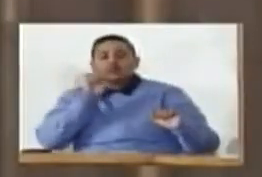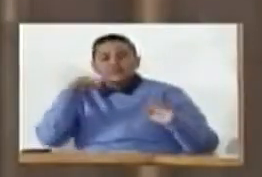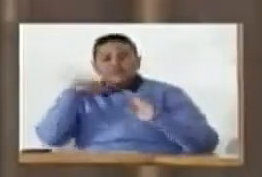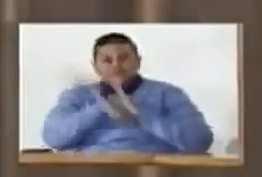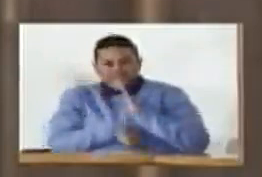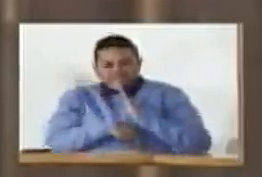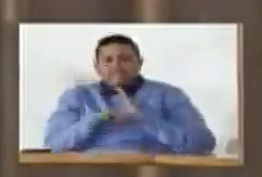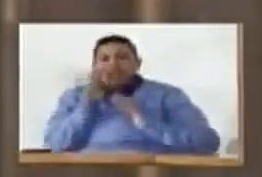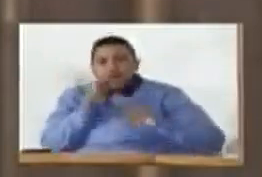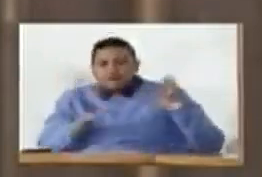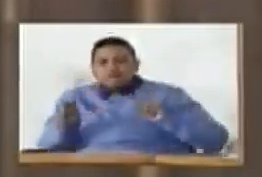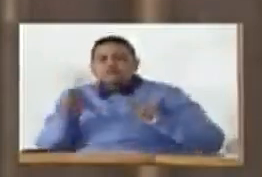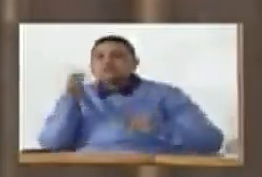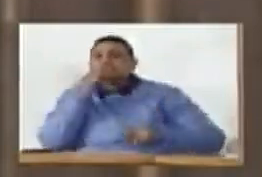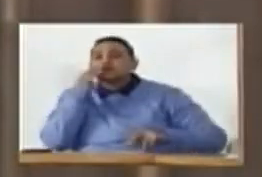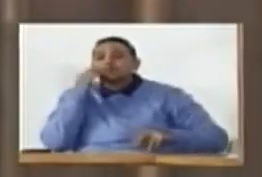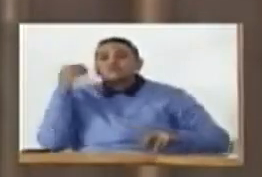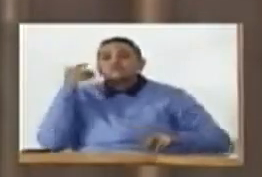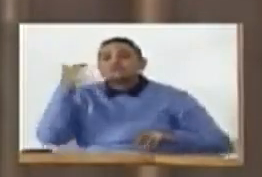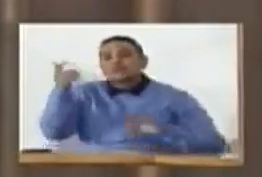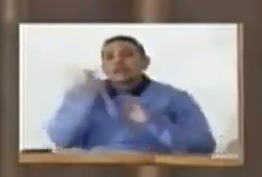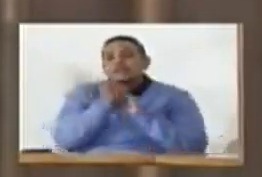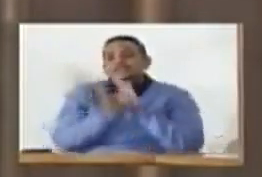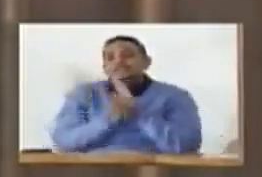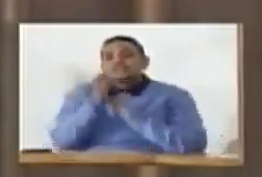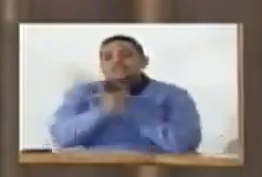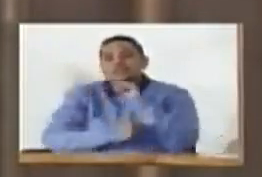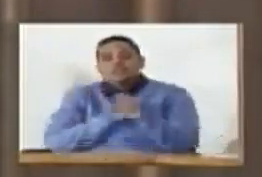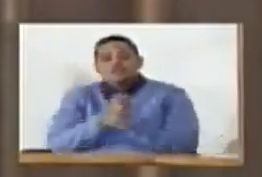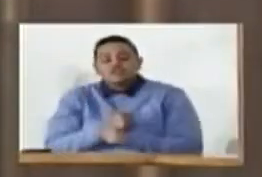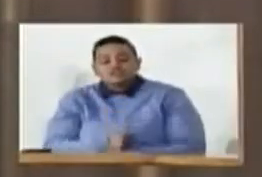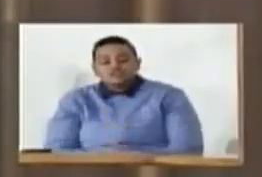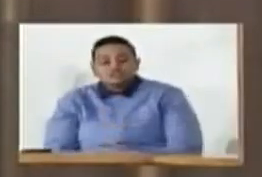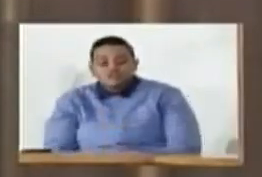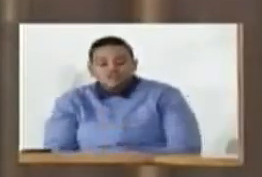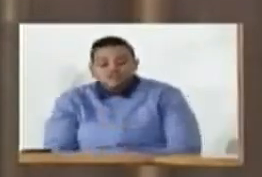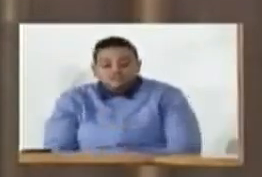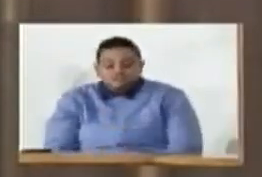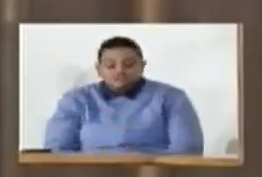intensified in the coming legislative years.